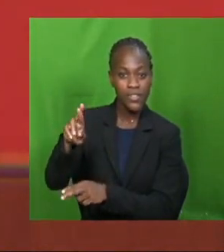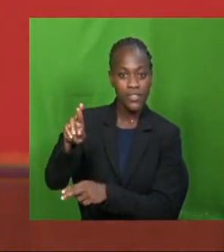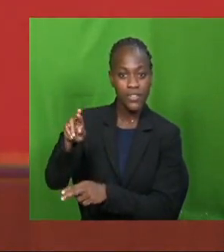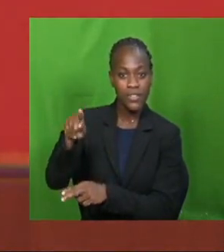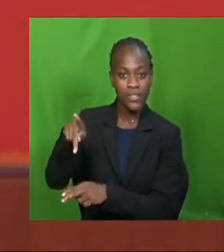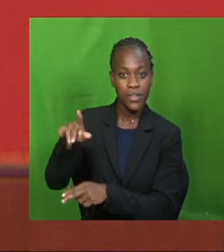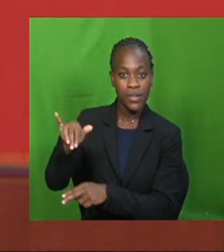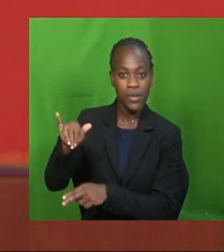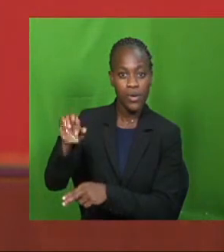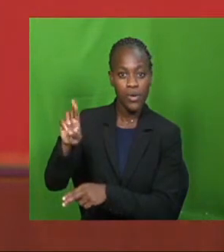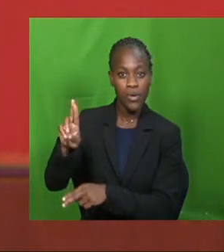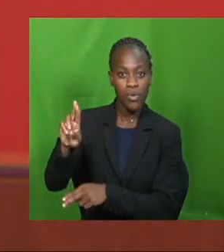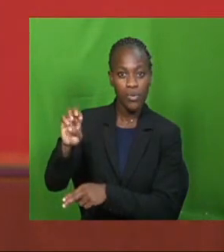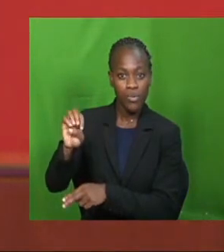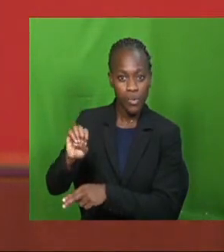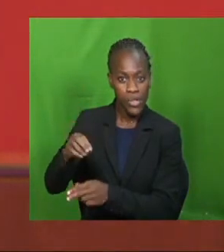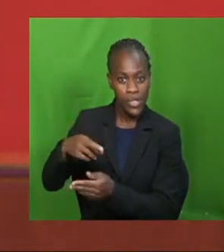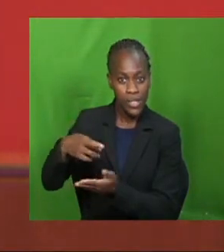Did you?